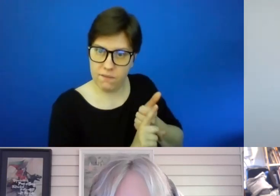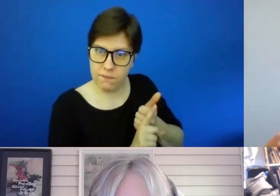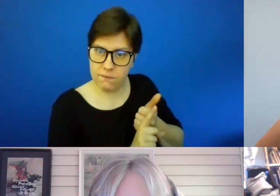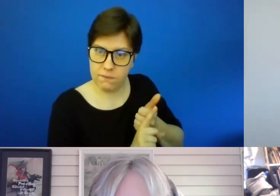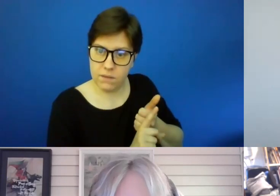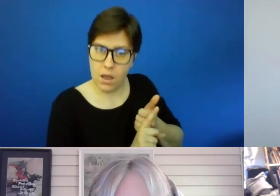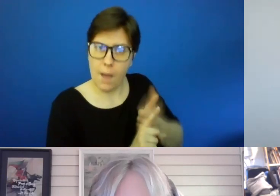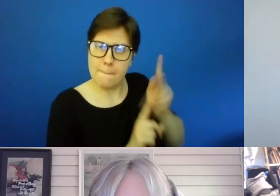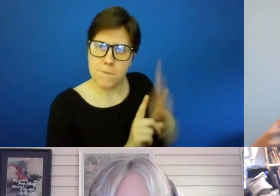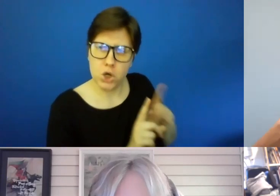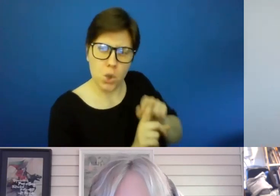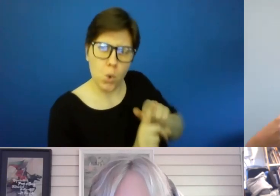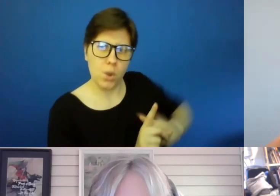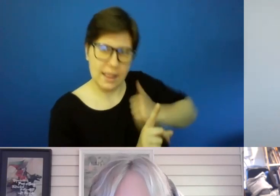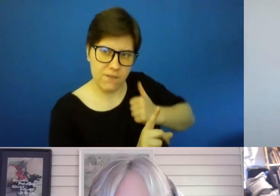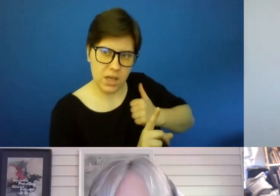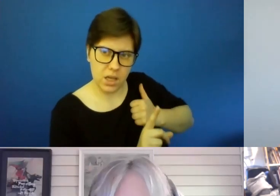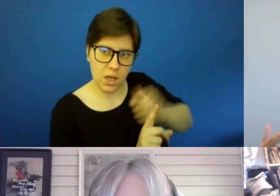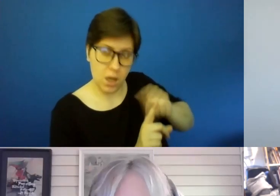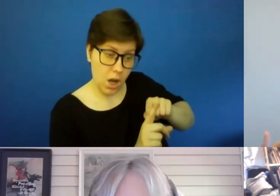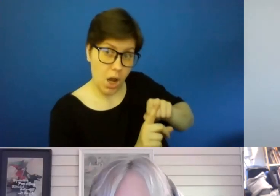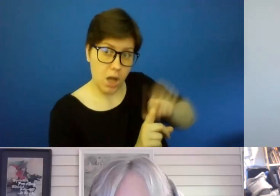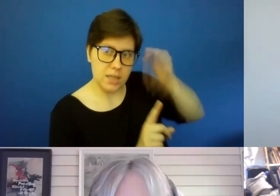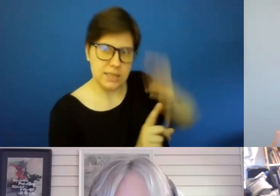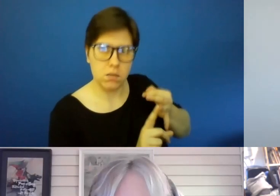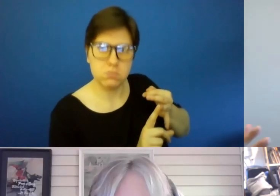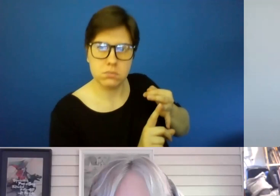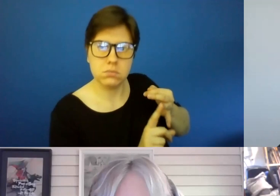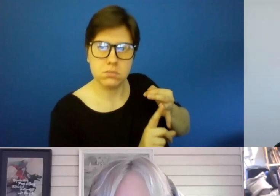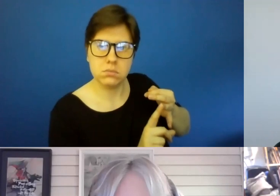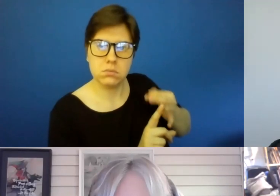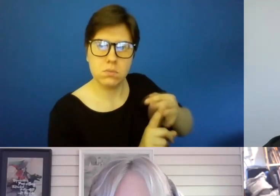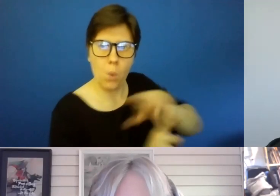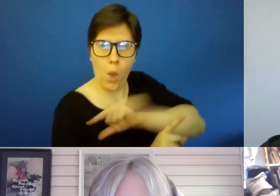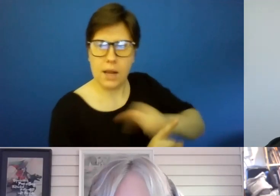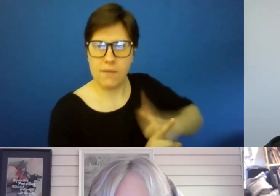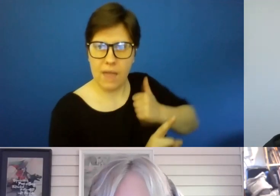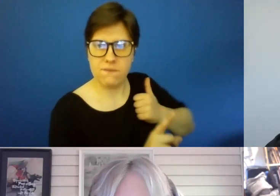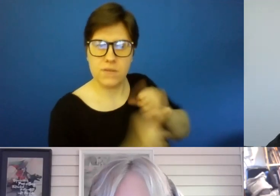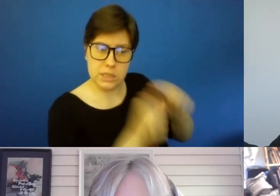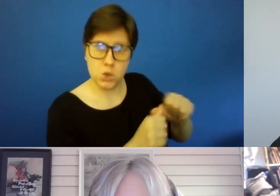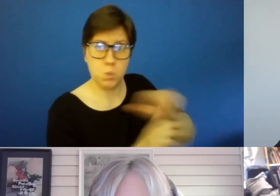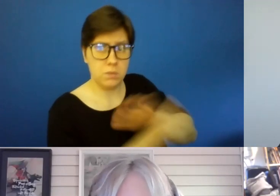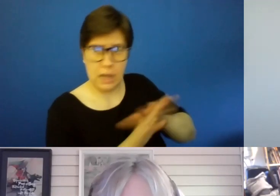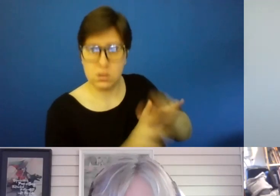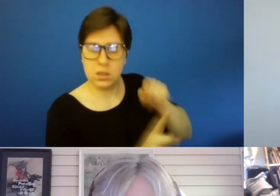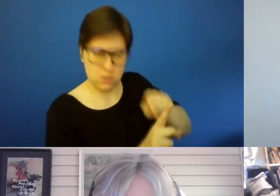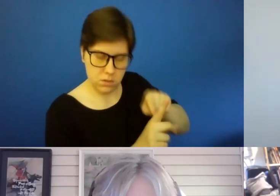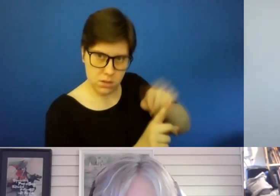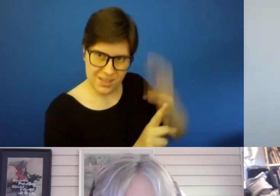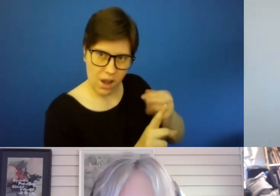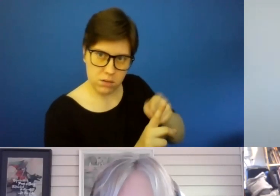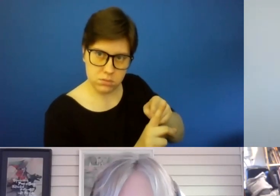is living the life, who's making the judgment about whether she wants to continue to live that life in a state of